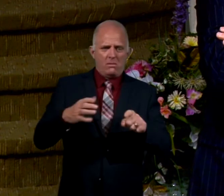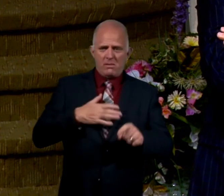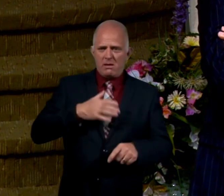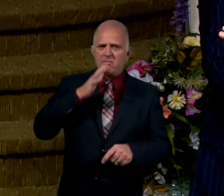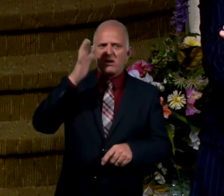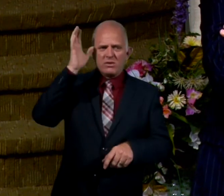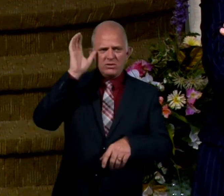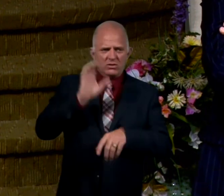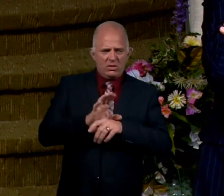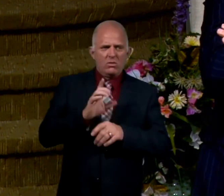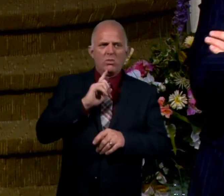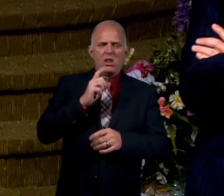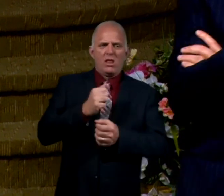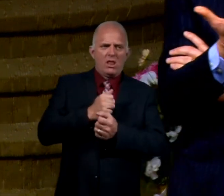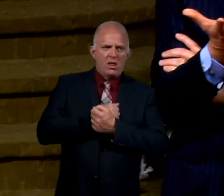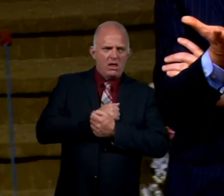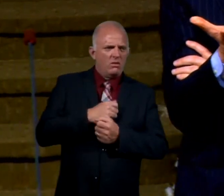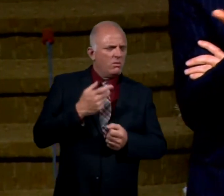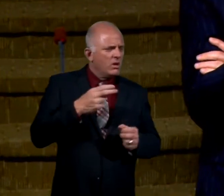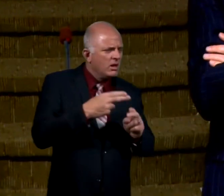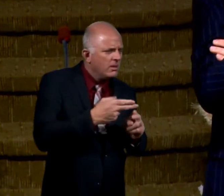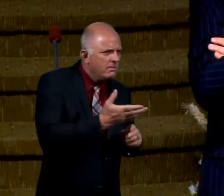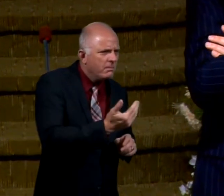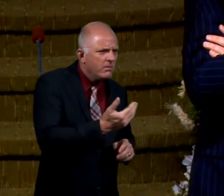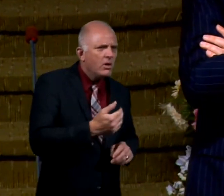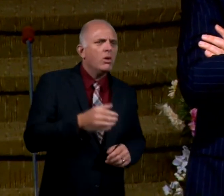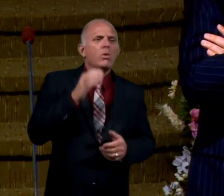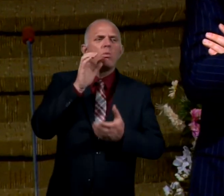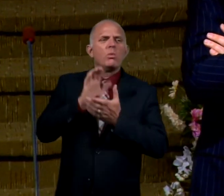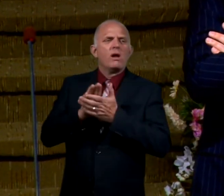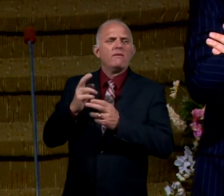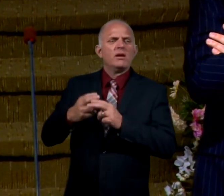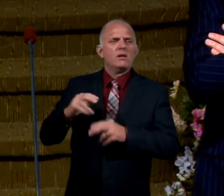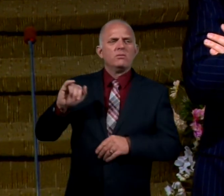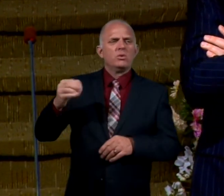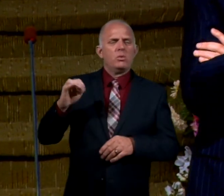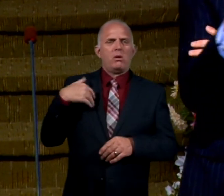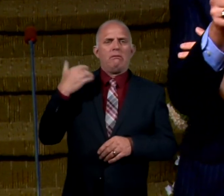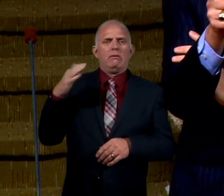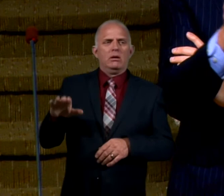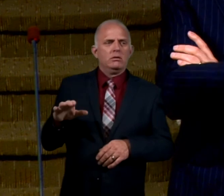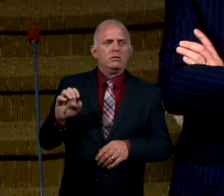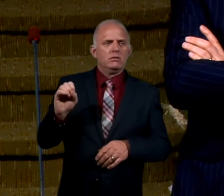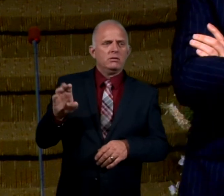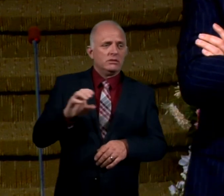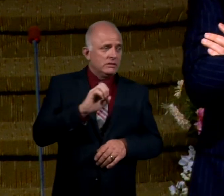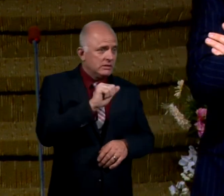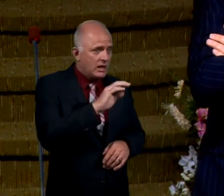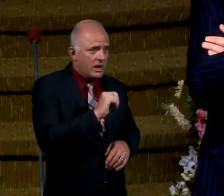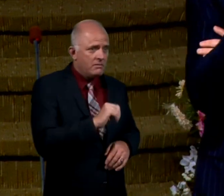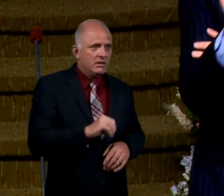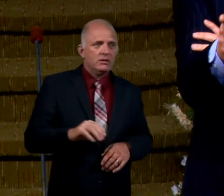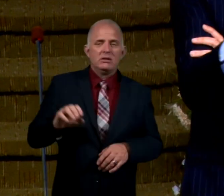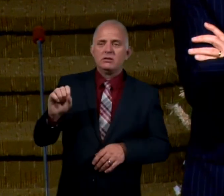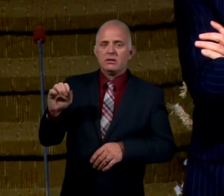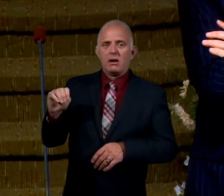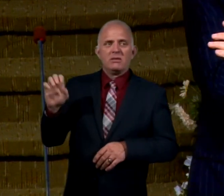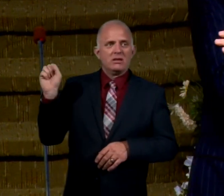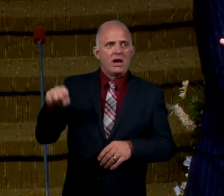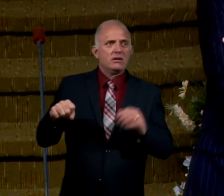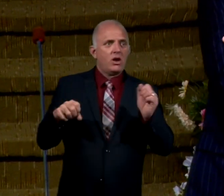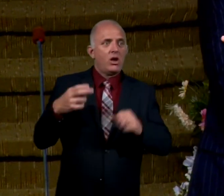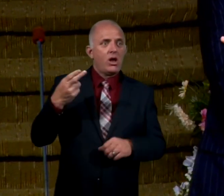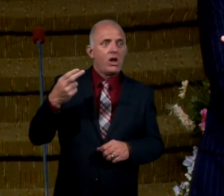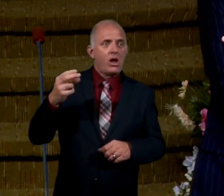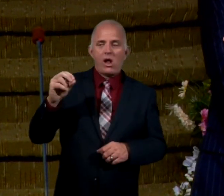said, "And what's her name?" She said, "Well, his wife's name is Julie. I don't know his name." I said, "Is it Sam?" She goes, "Yeah." "Is it Hodges?" "Yeah." I